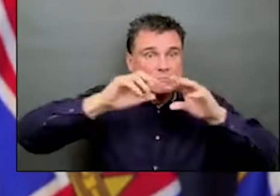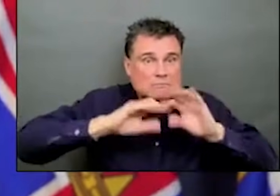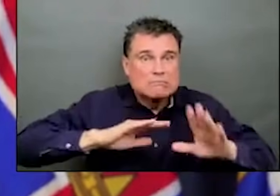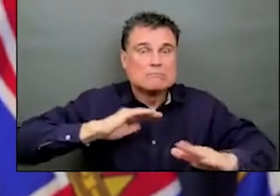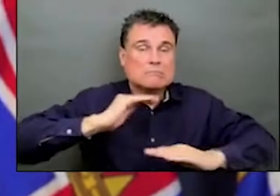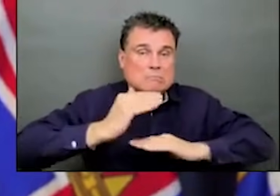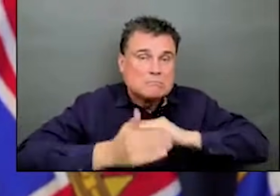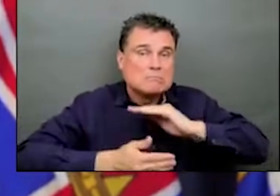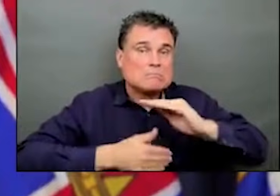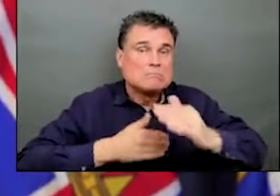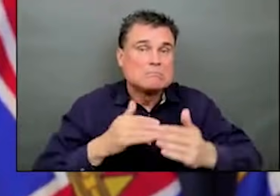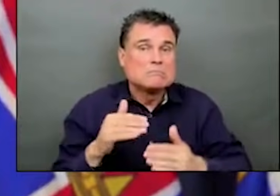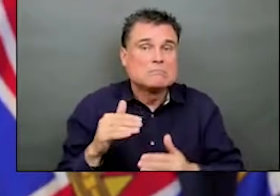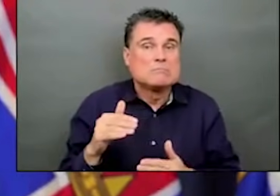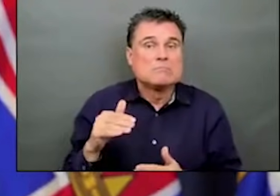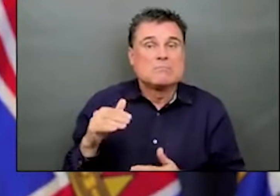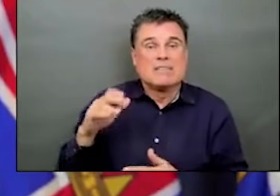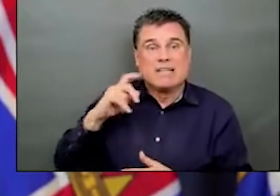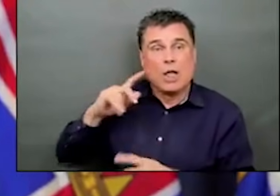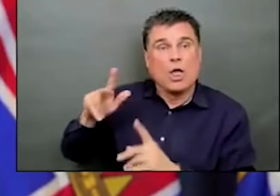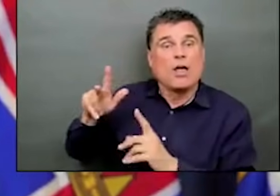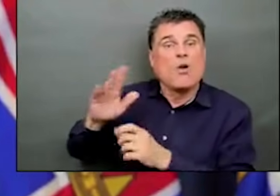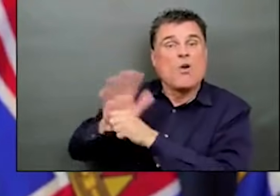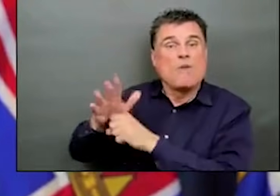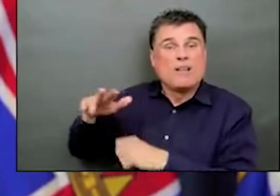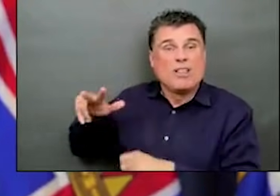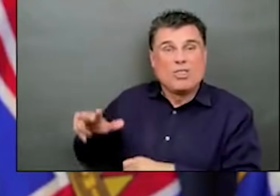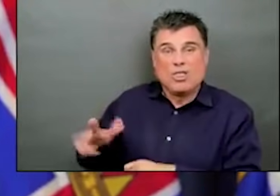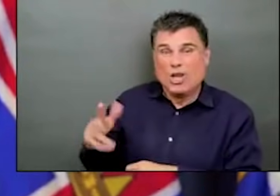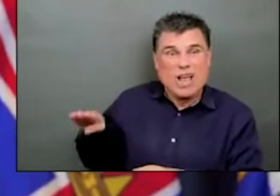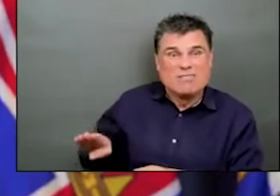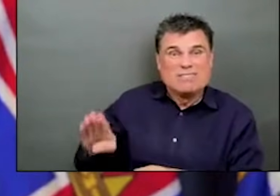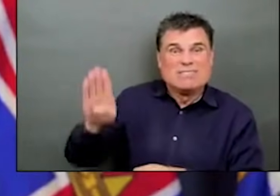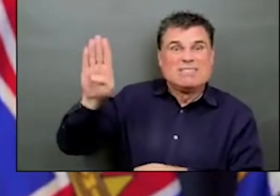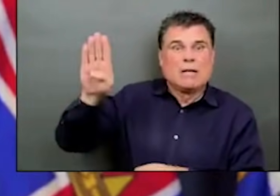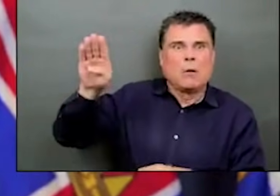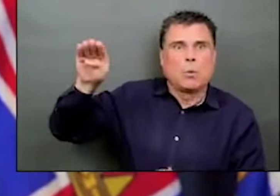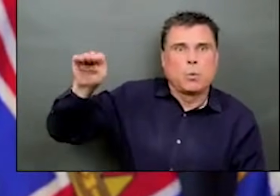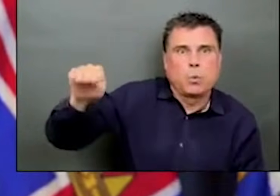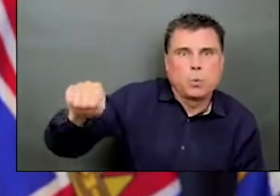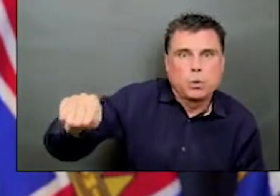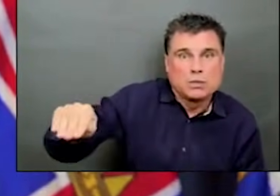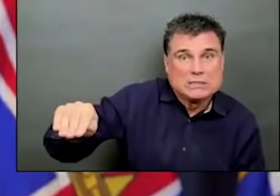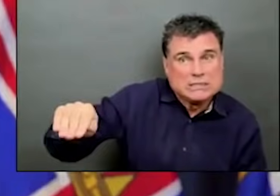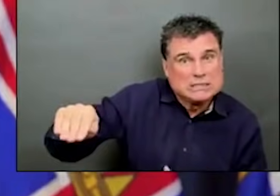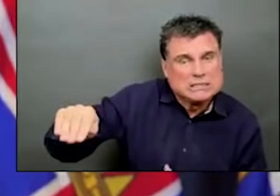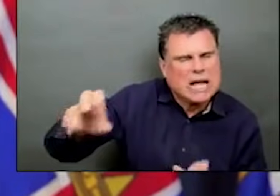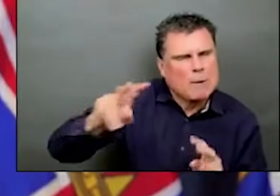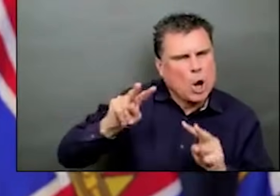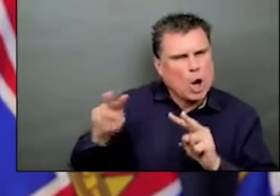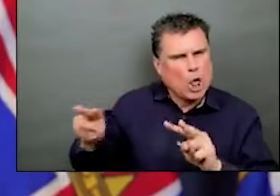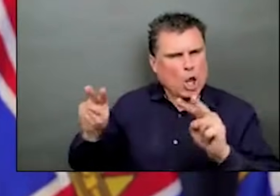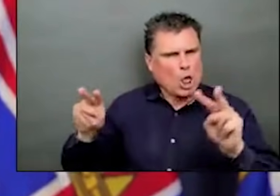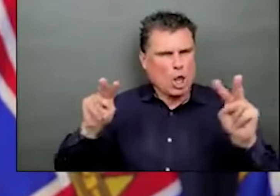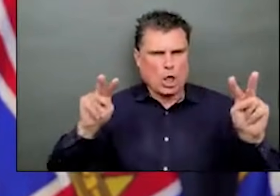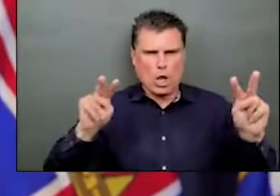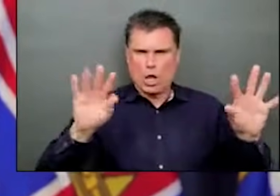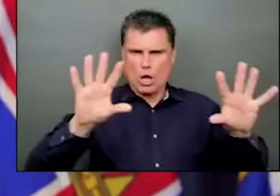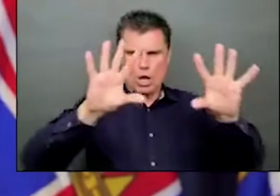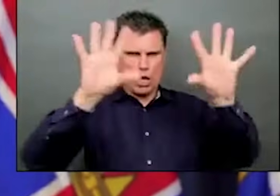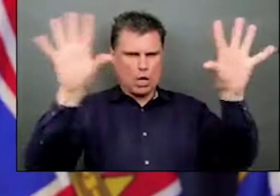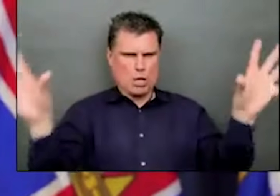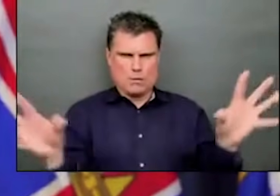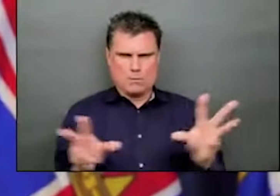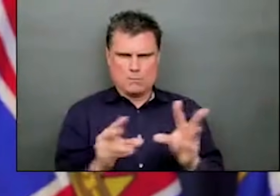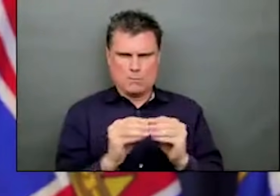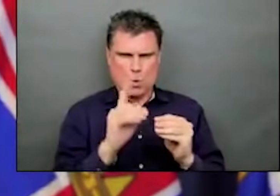off, then we can look at some of those restrictions. And then there'll be some personal things. We've talked as well, and Minister Dix and